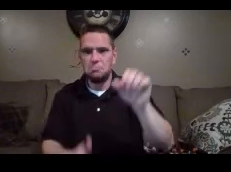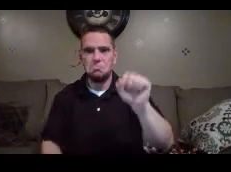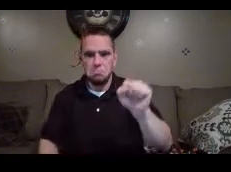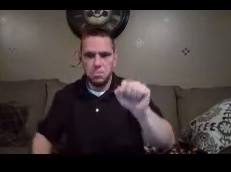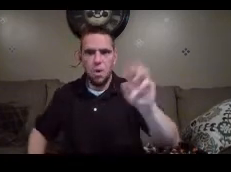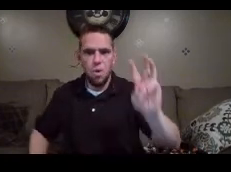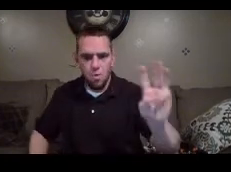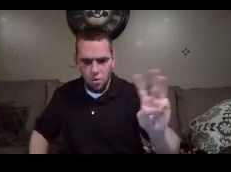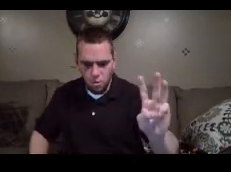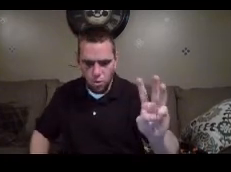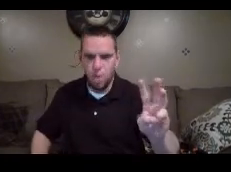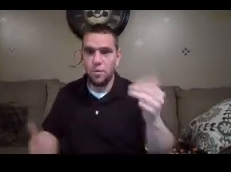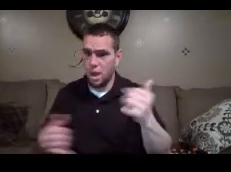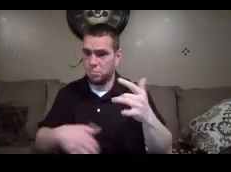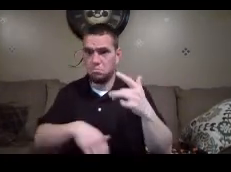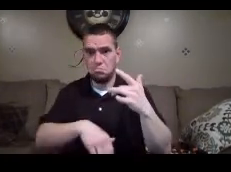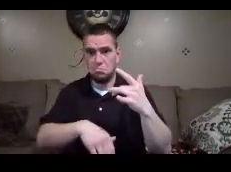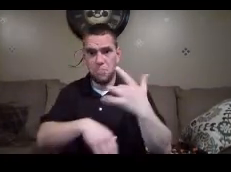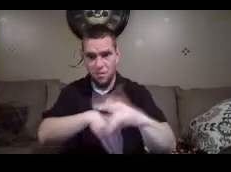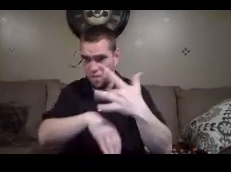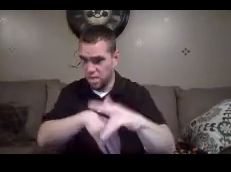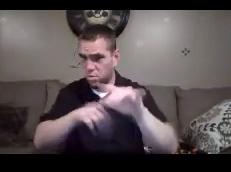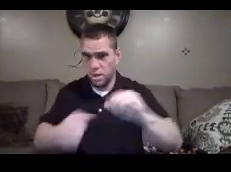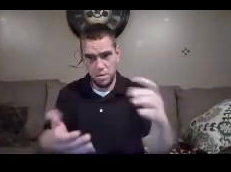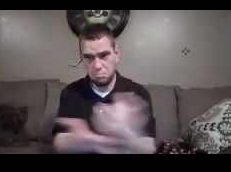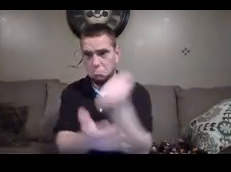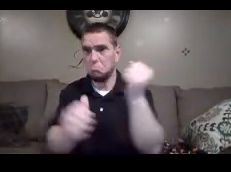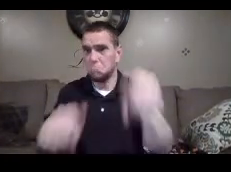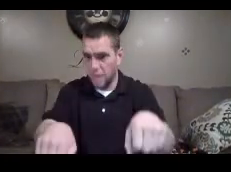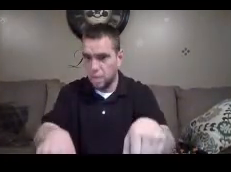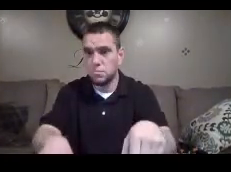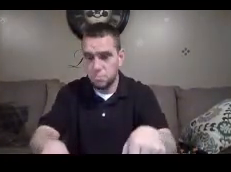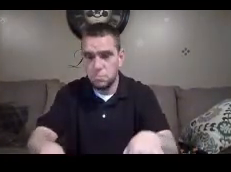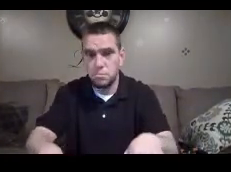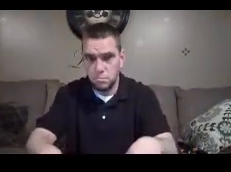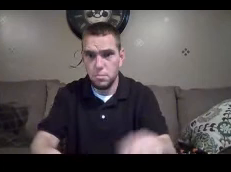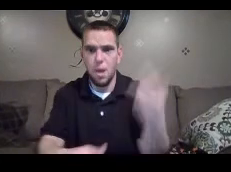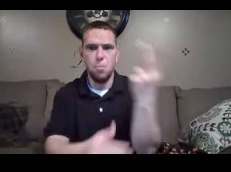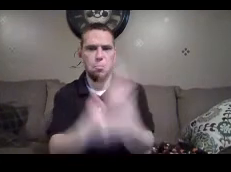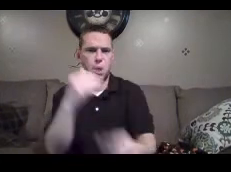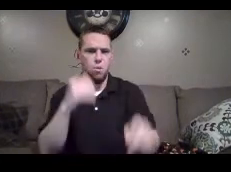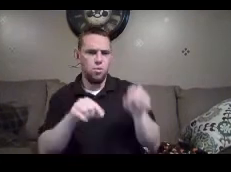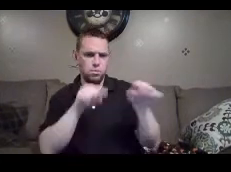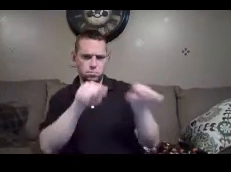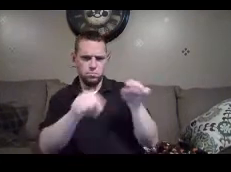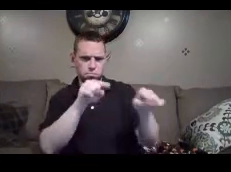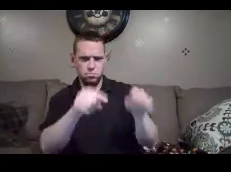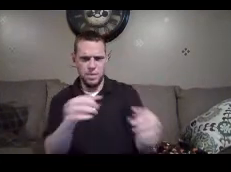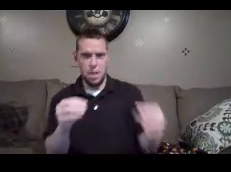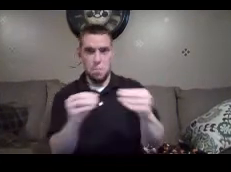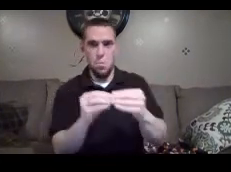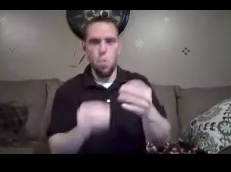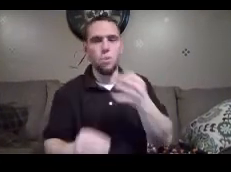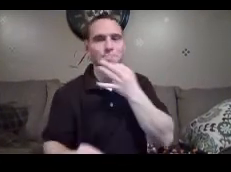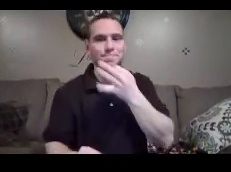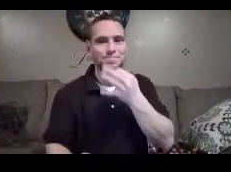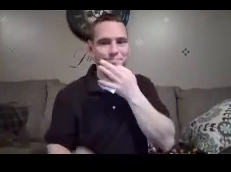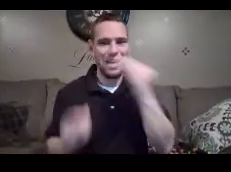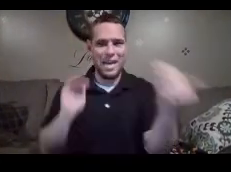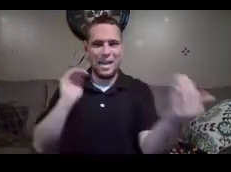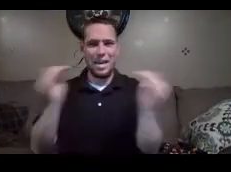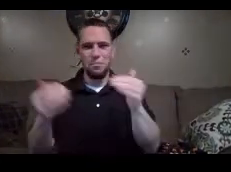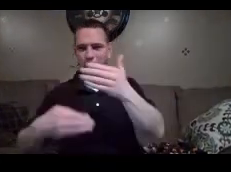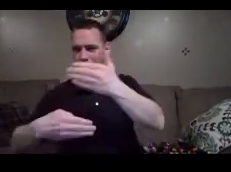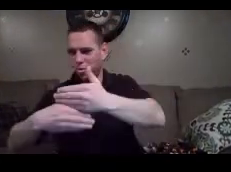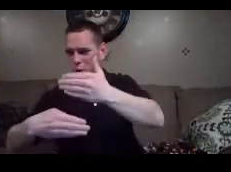a bit freely available, but they both are a little more robust than the Windows narrator. Now I will say Windows